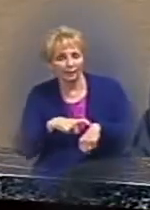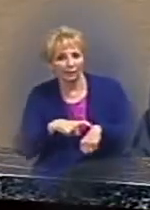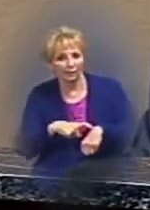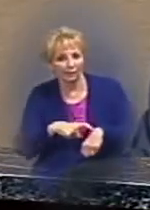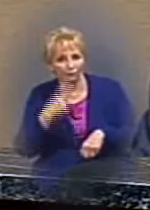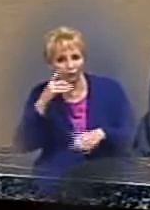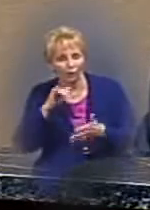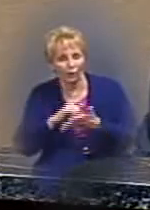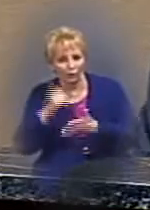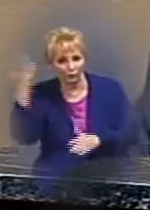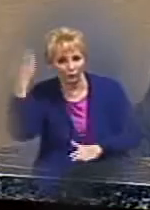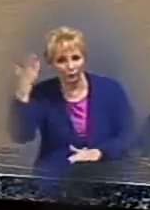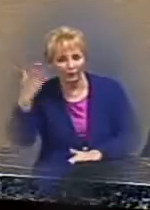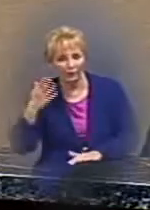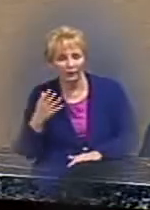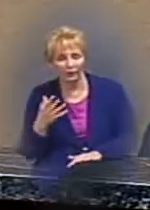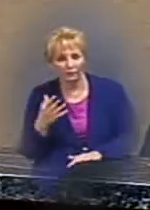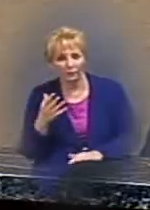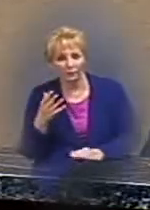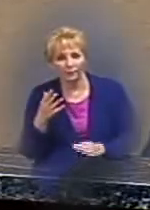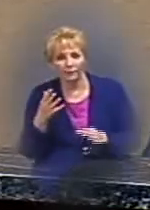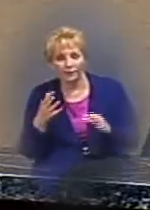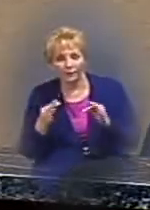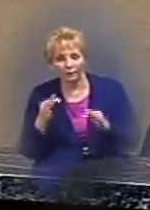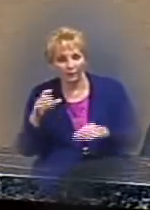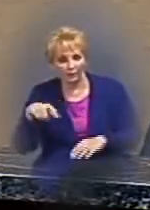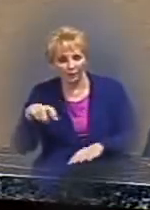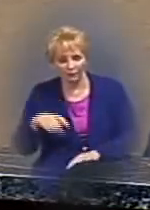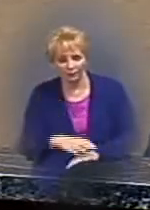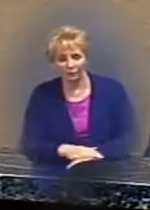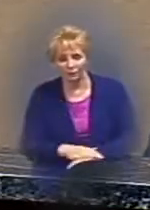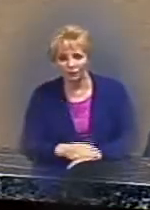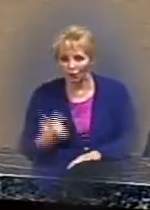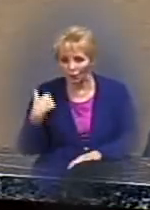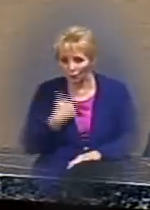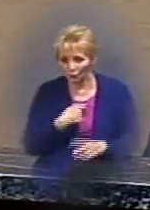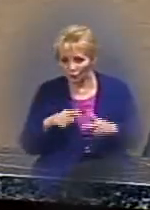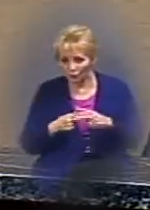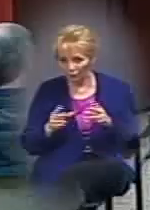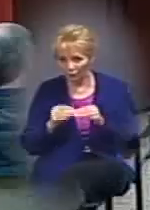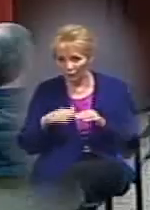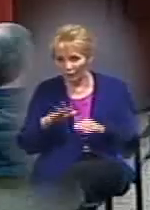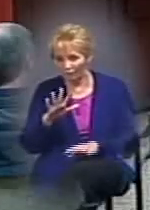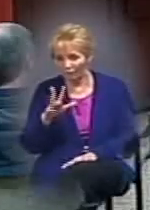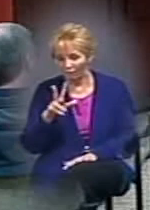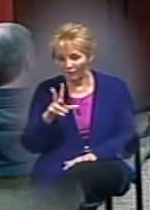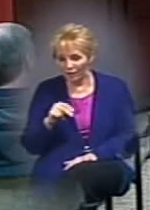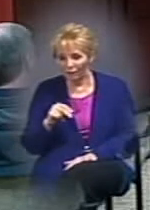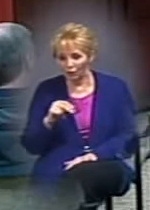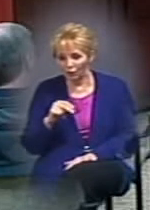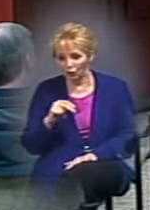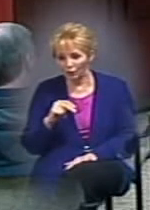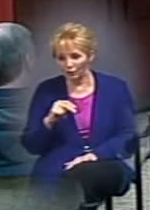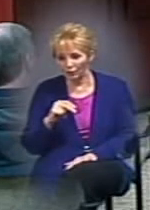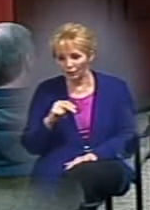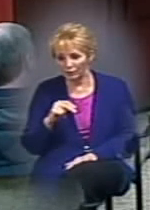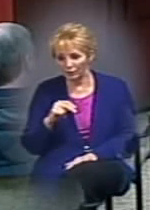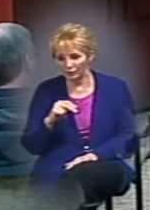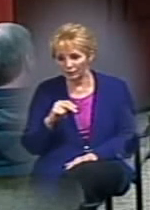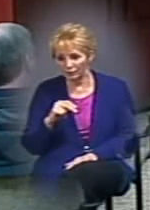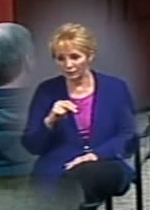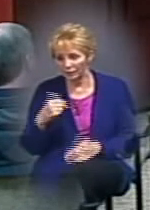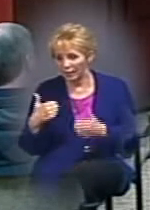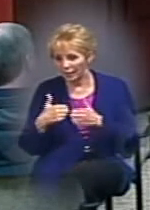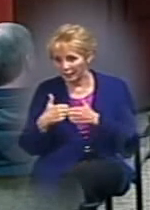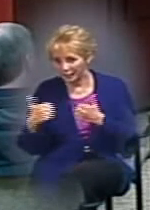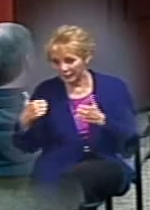such speakers if the nature of the hearing warranted. So we're going to start our meetings at 5:30. Well, that would be a separate